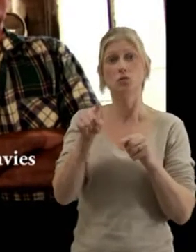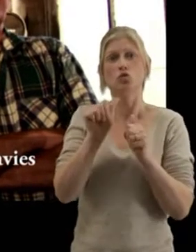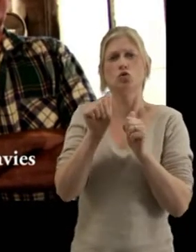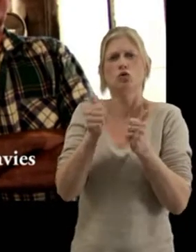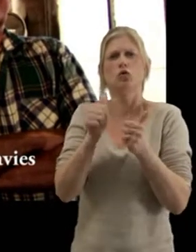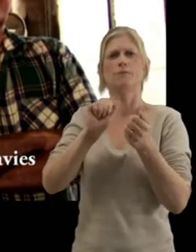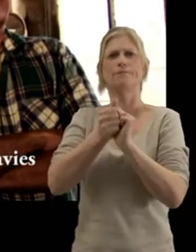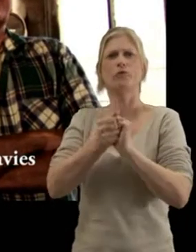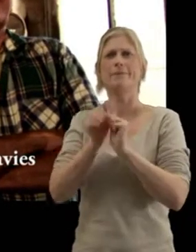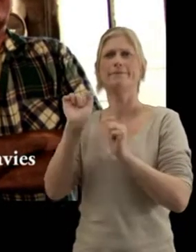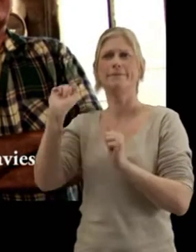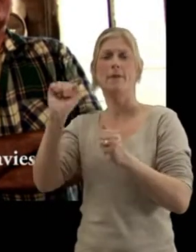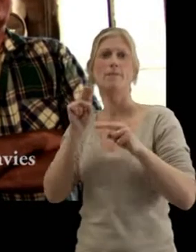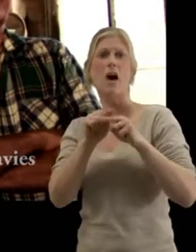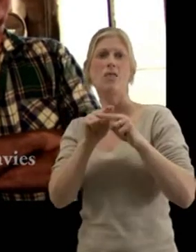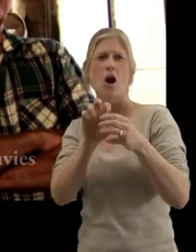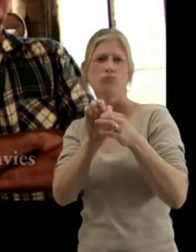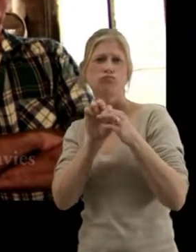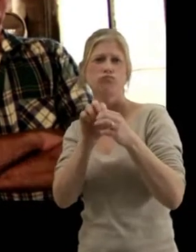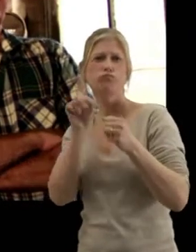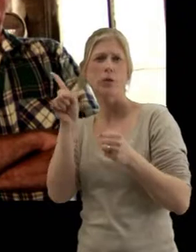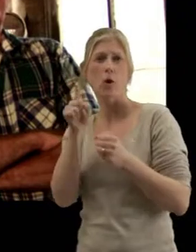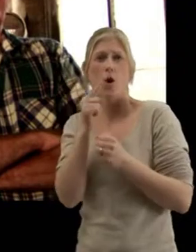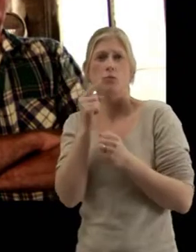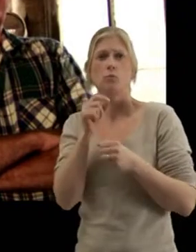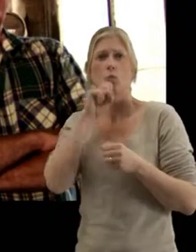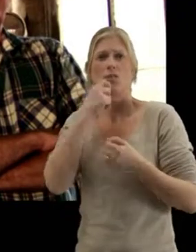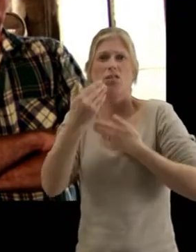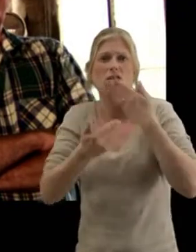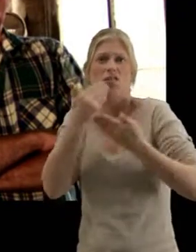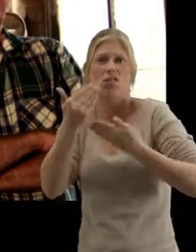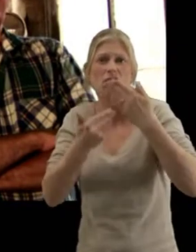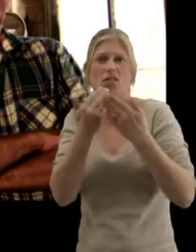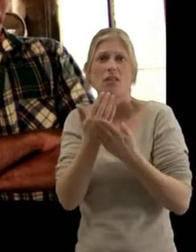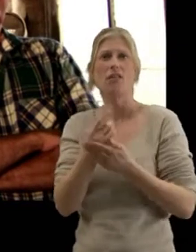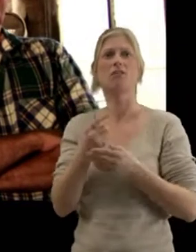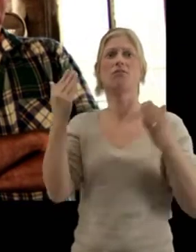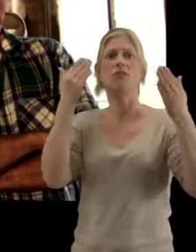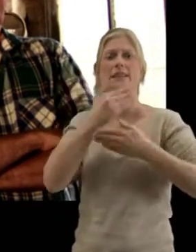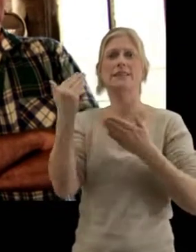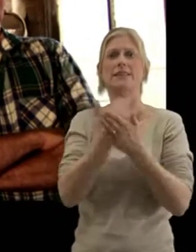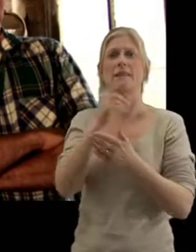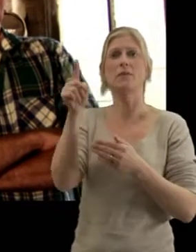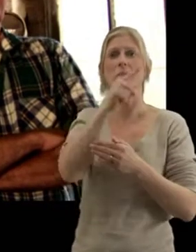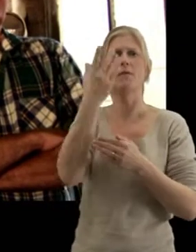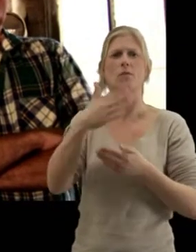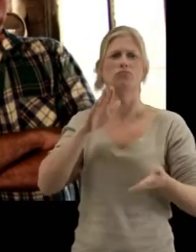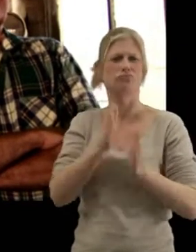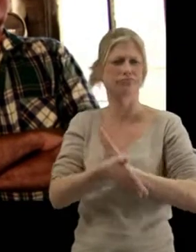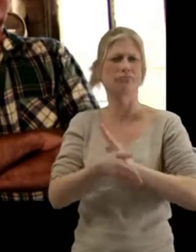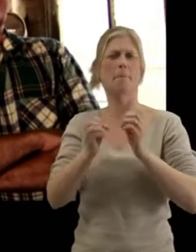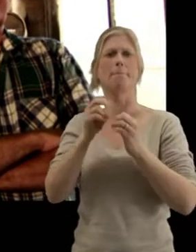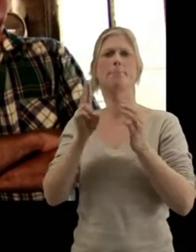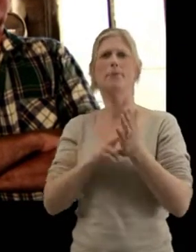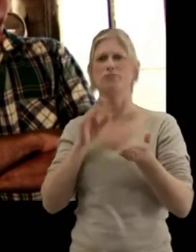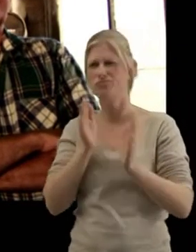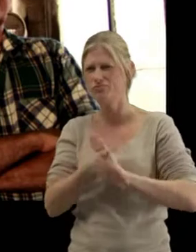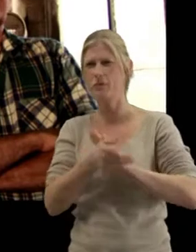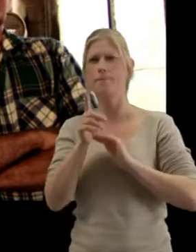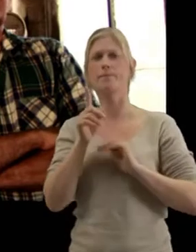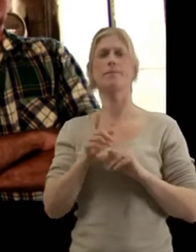and he used to tell me about the night that he saved Alford Mill from burning down. Evidently the story